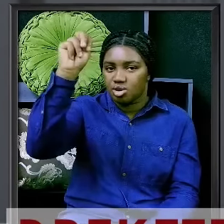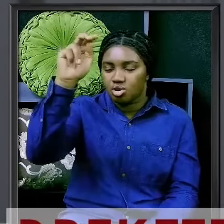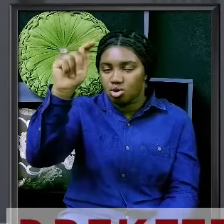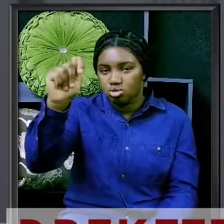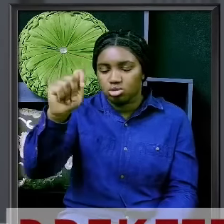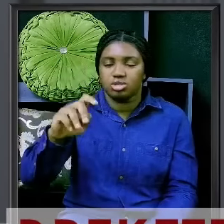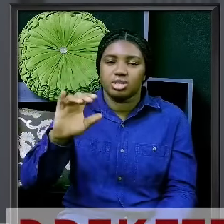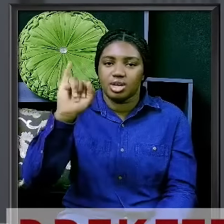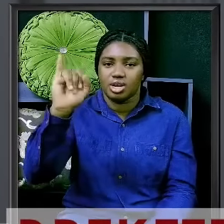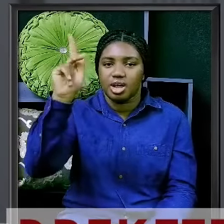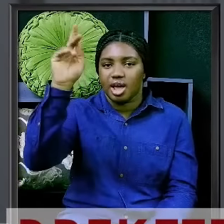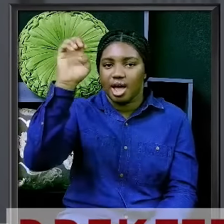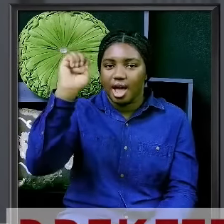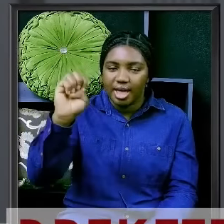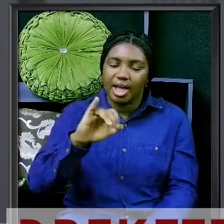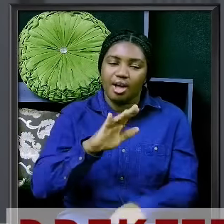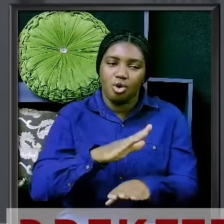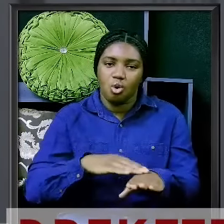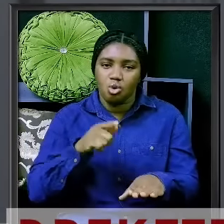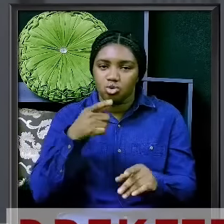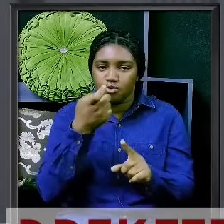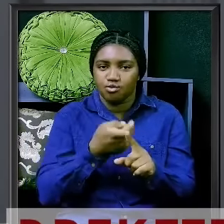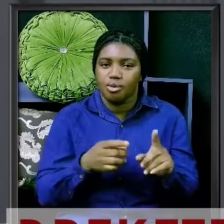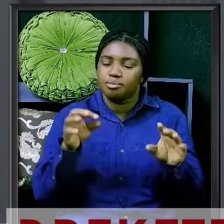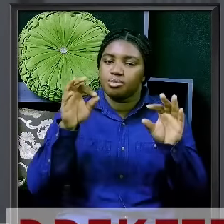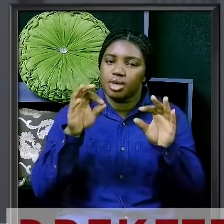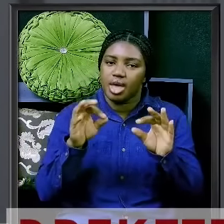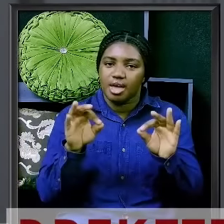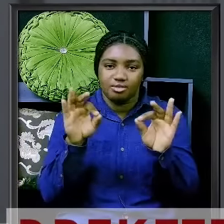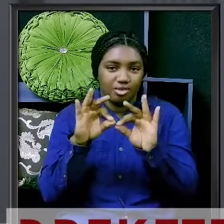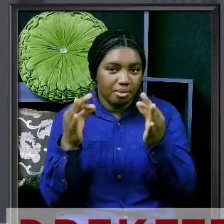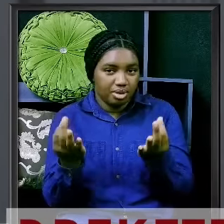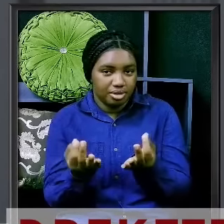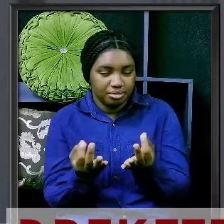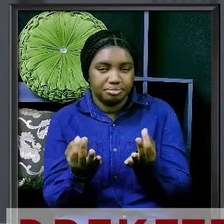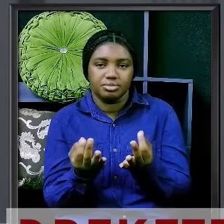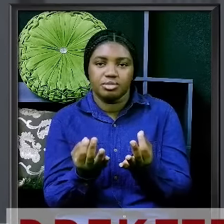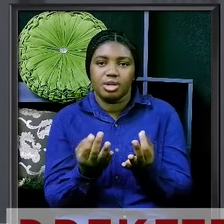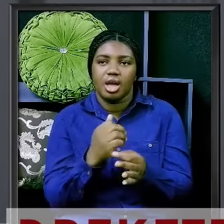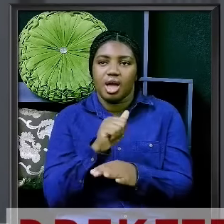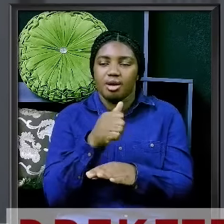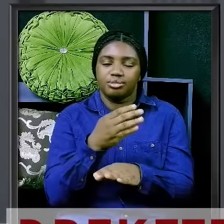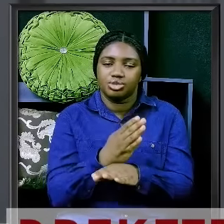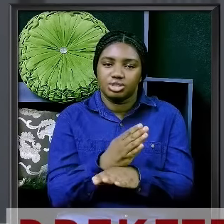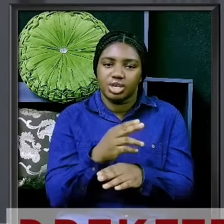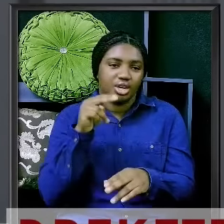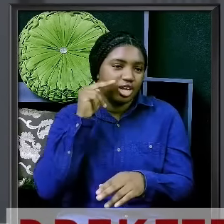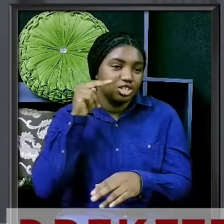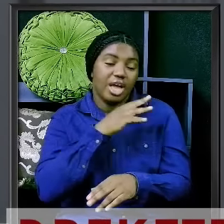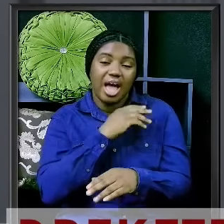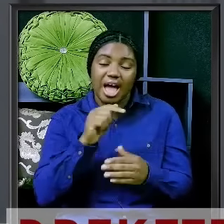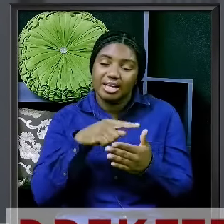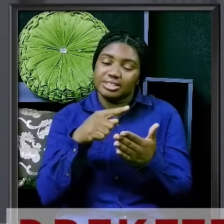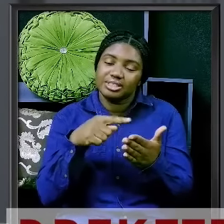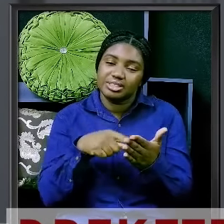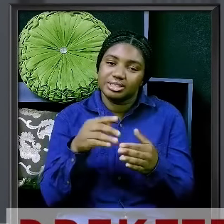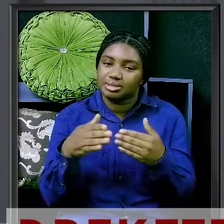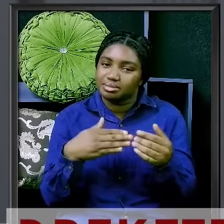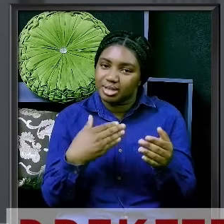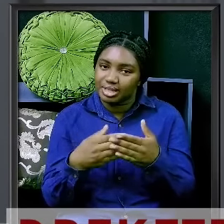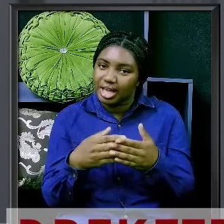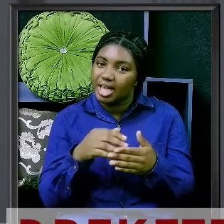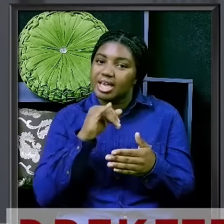you from the program Brekete Family, Human Rights Radio and Television, Abuja, Nigeria. And na matter we concern